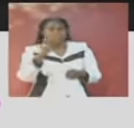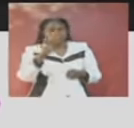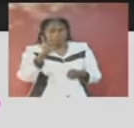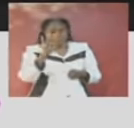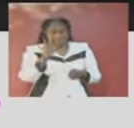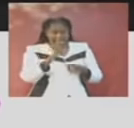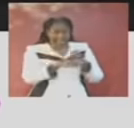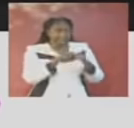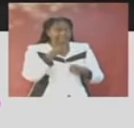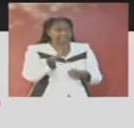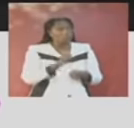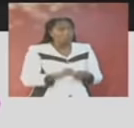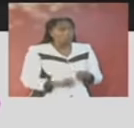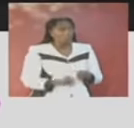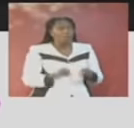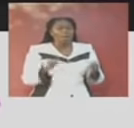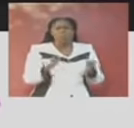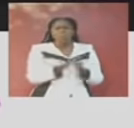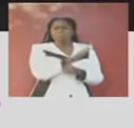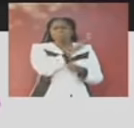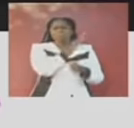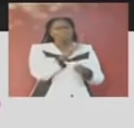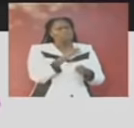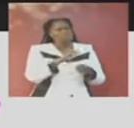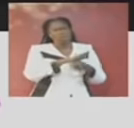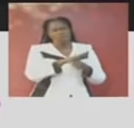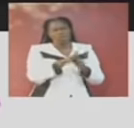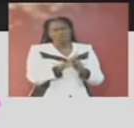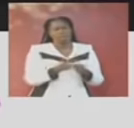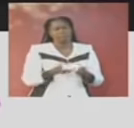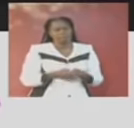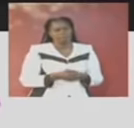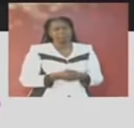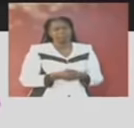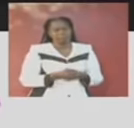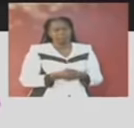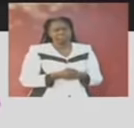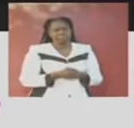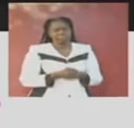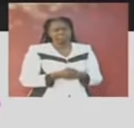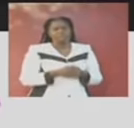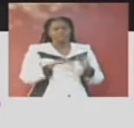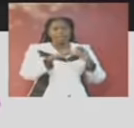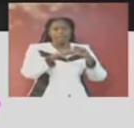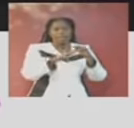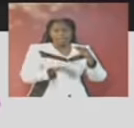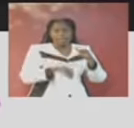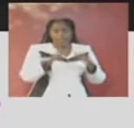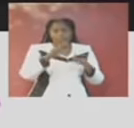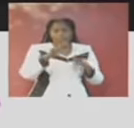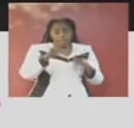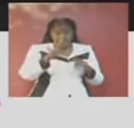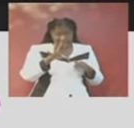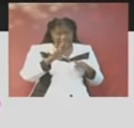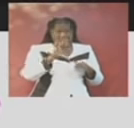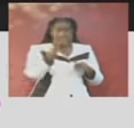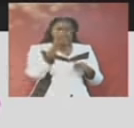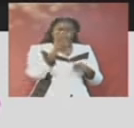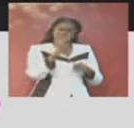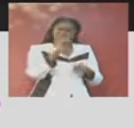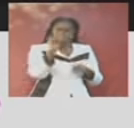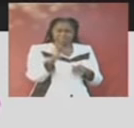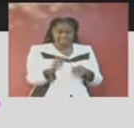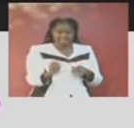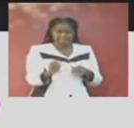group. That's 54.7% of all the cases. Under 25s being 17% and 60